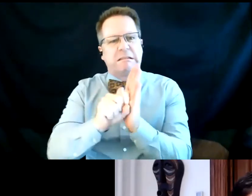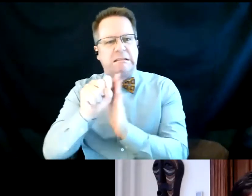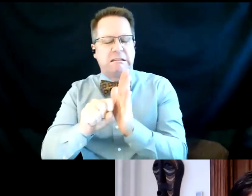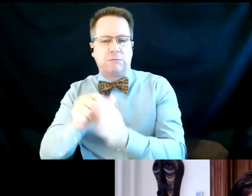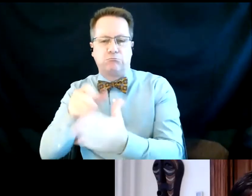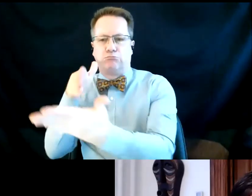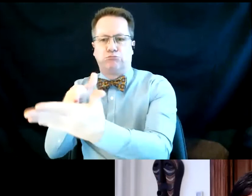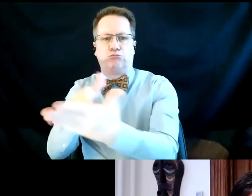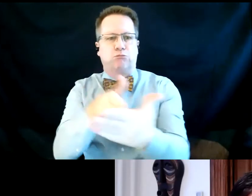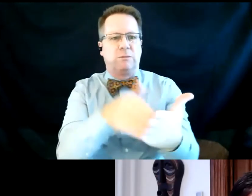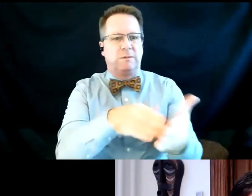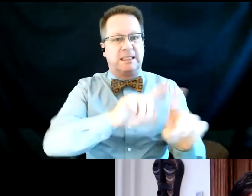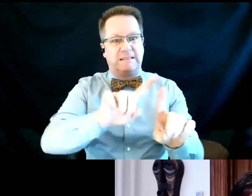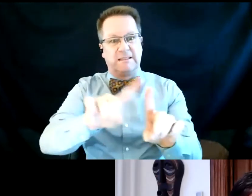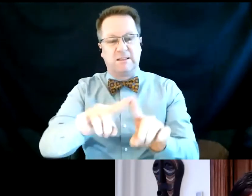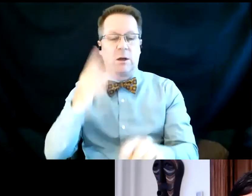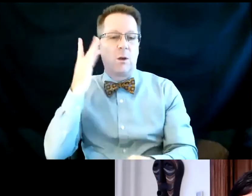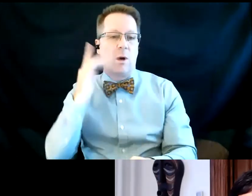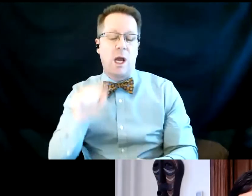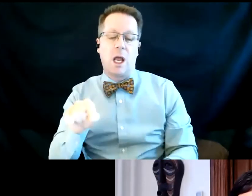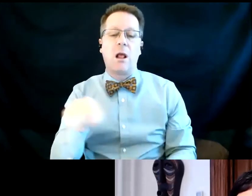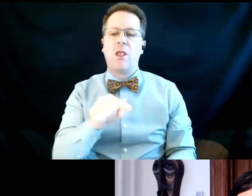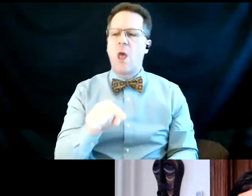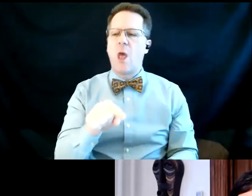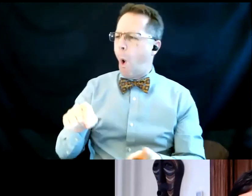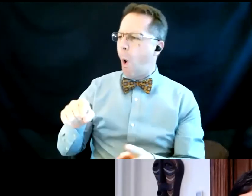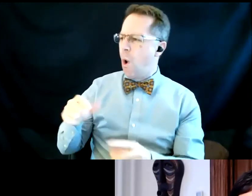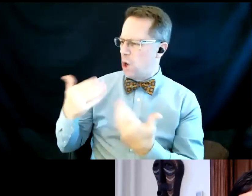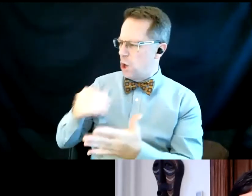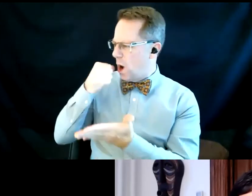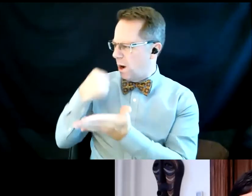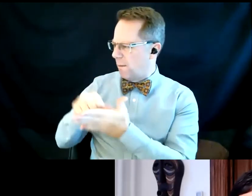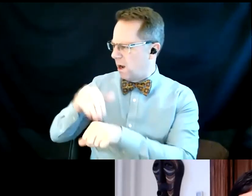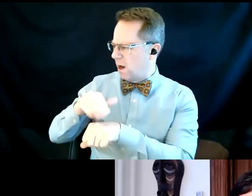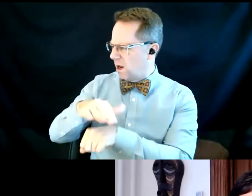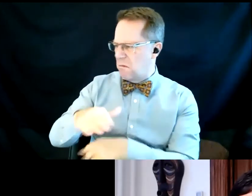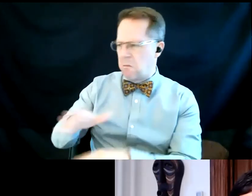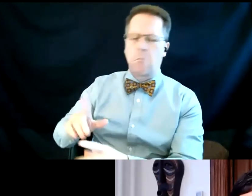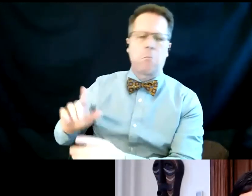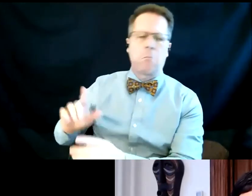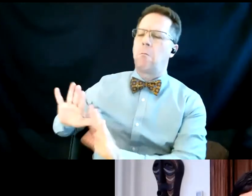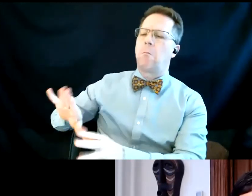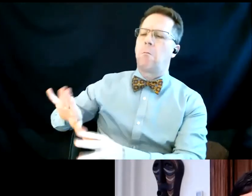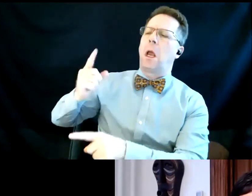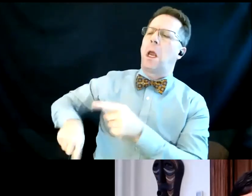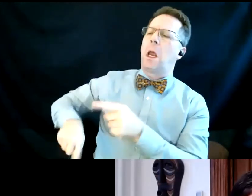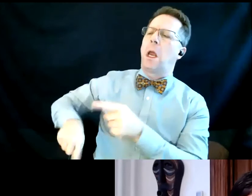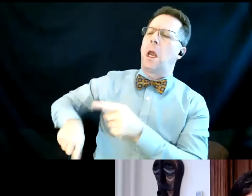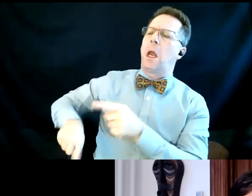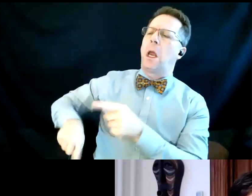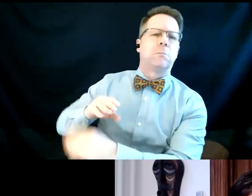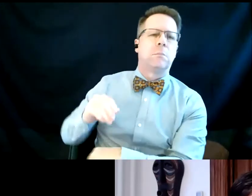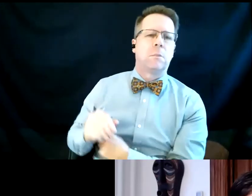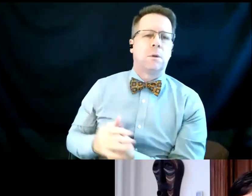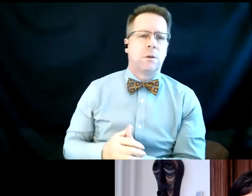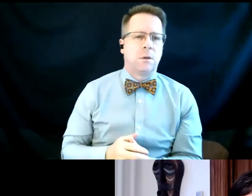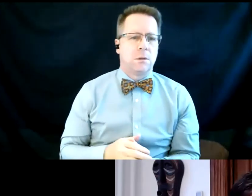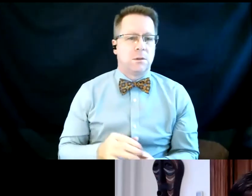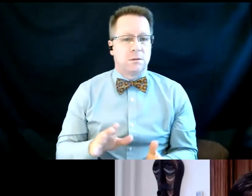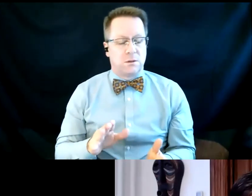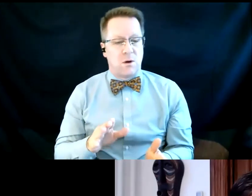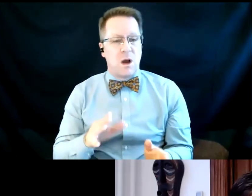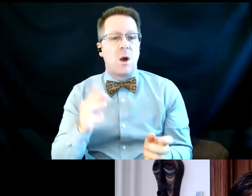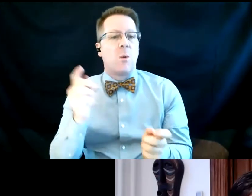that were refusing to let every eligible voter do that. Ultimately, we won right to vote by mail for